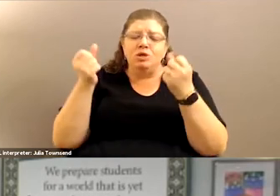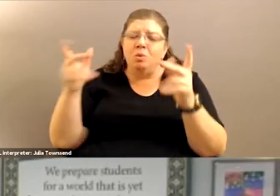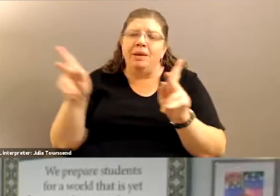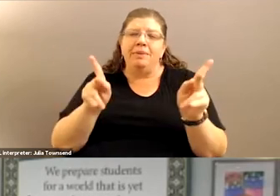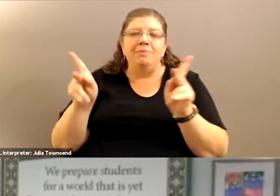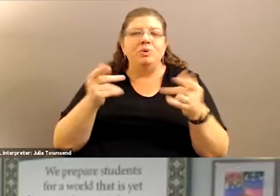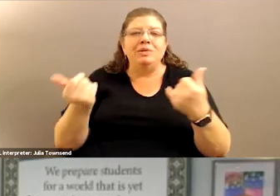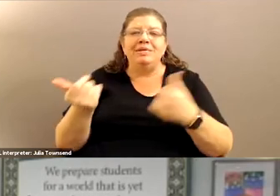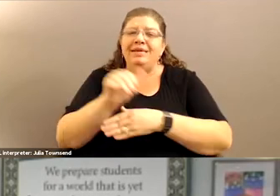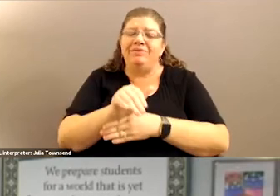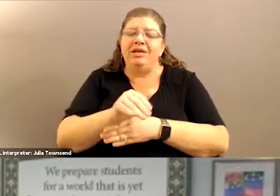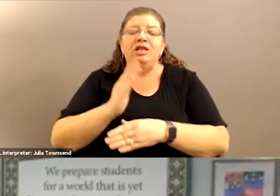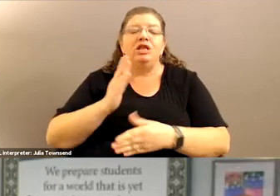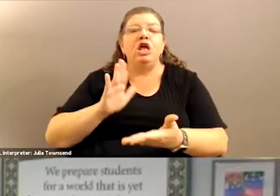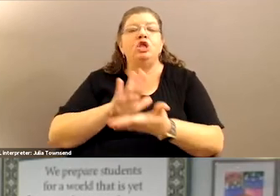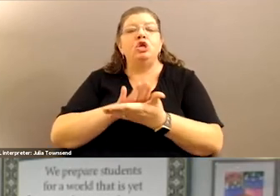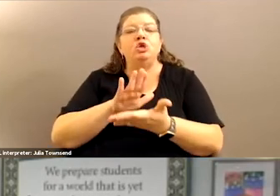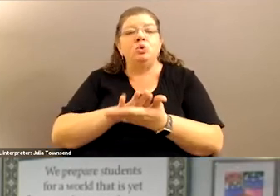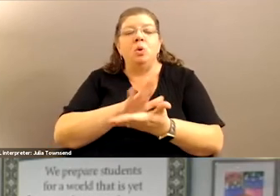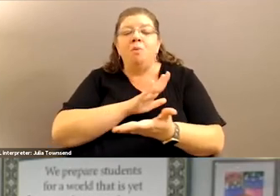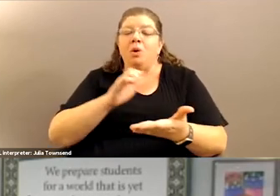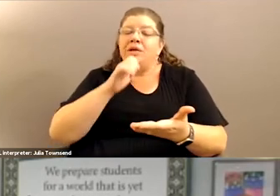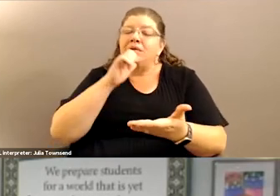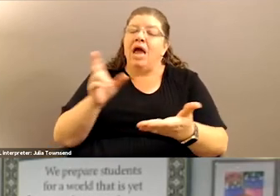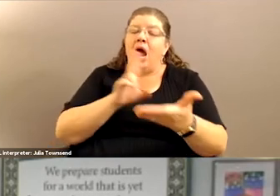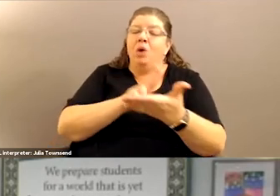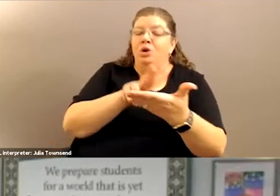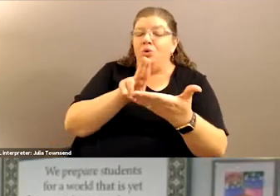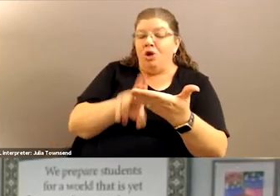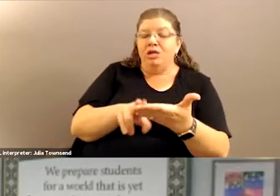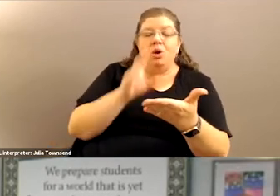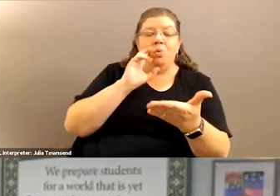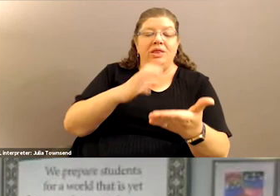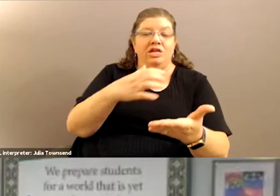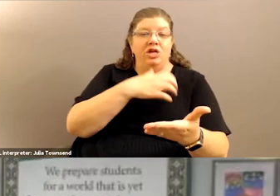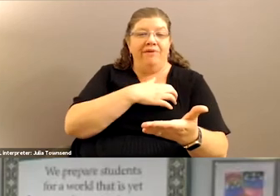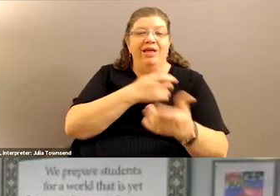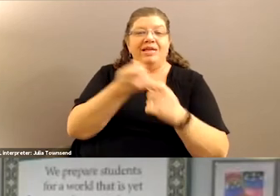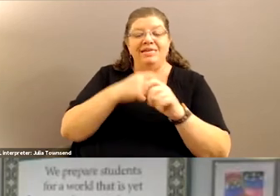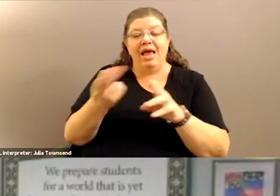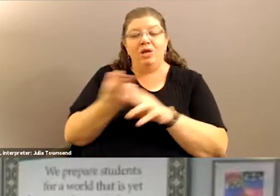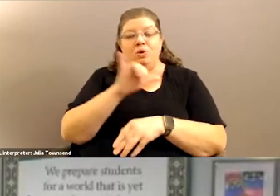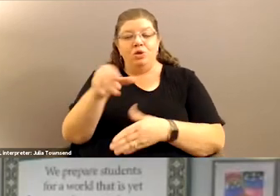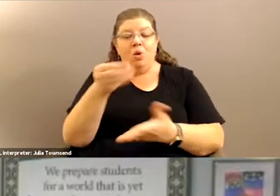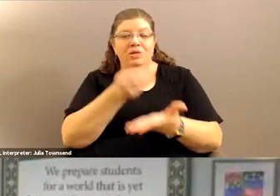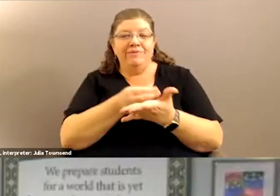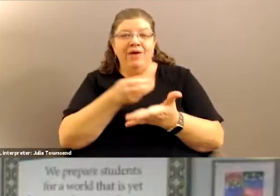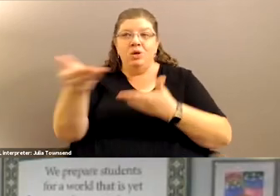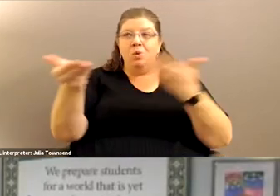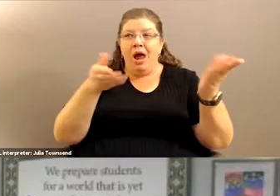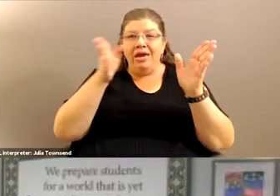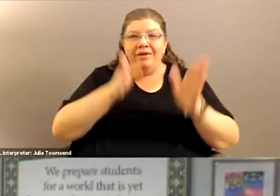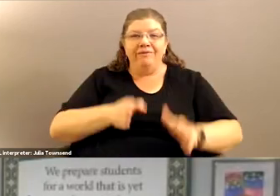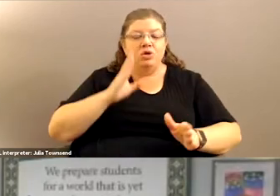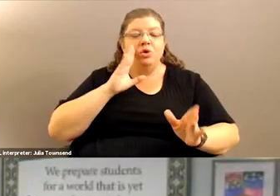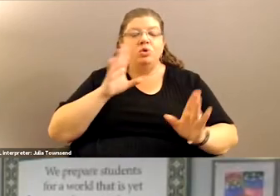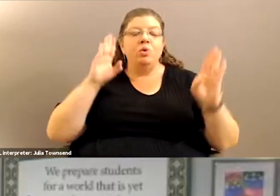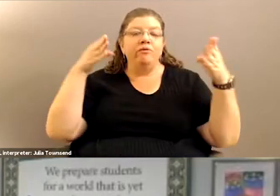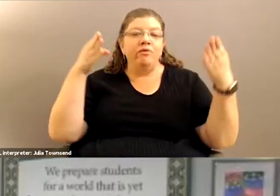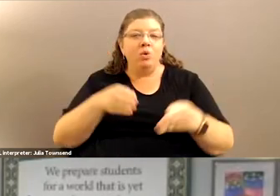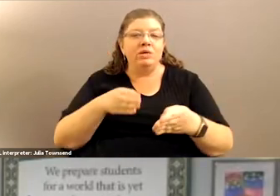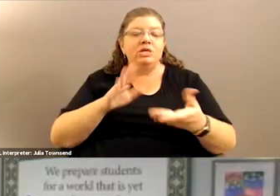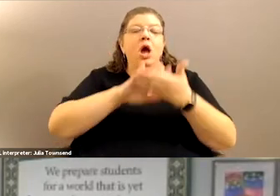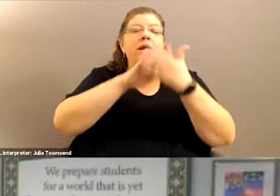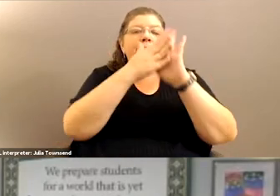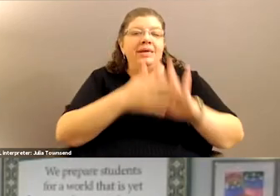the school board does not renew their contract with the sheriff's department and instead allocates those funds to hiring individuals focused on building peace and connection for